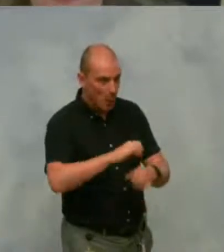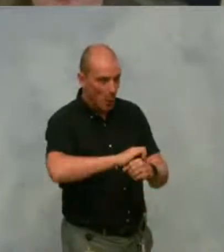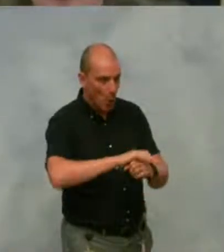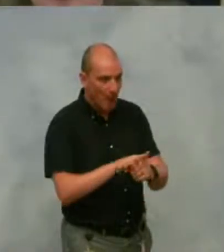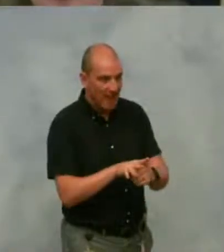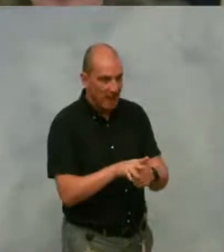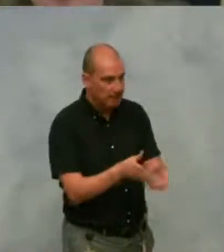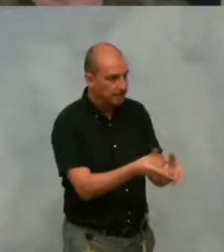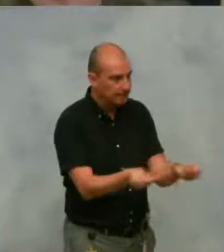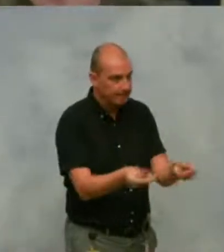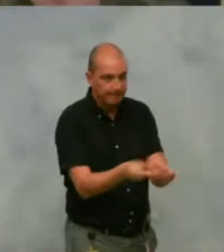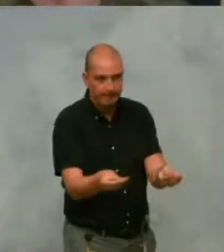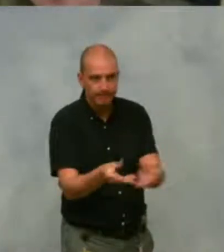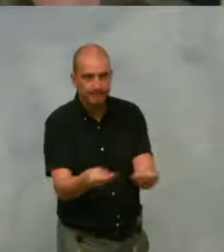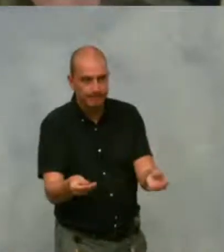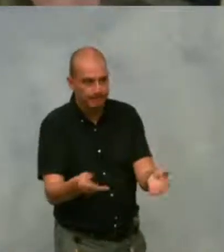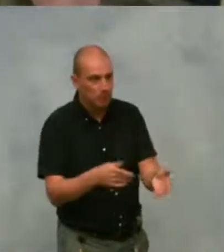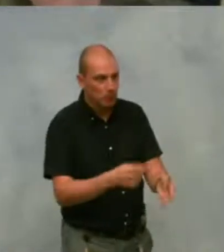the council. So